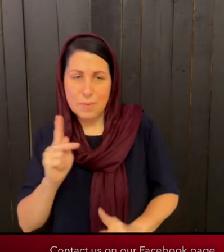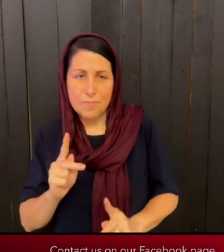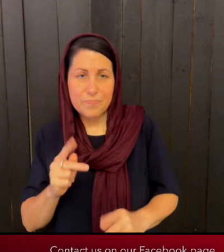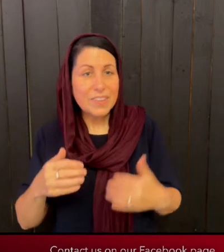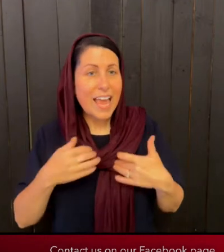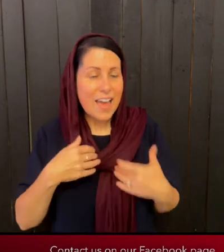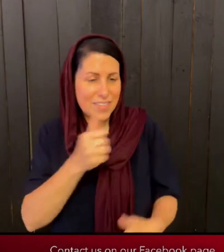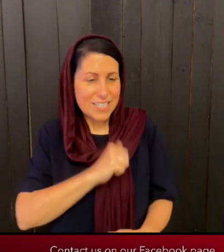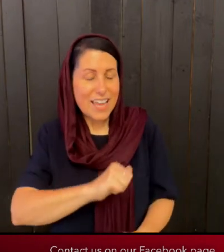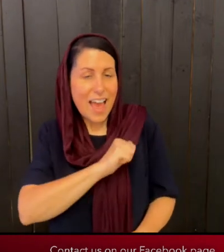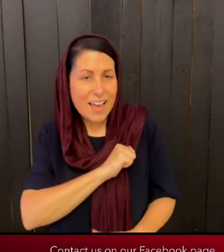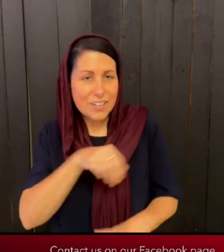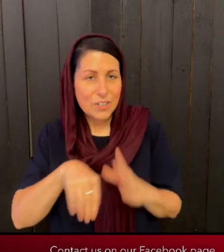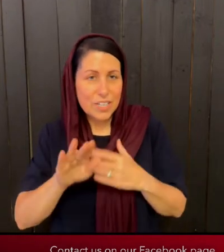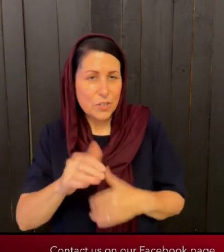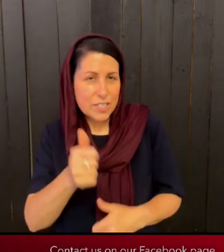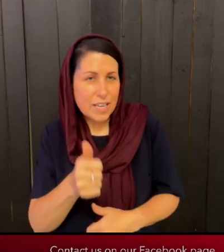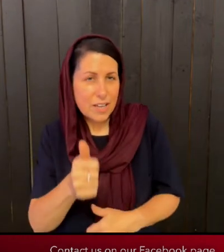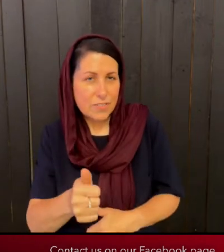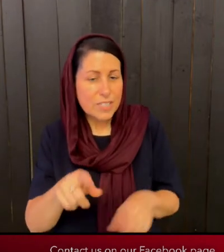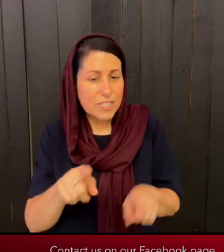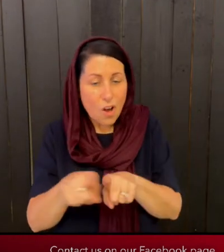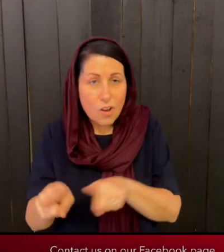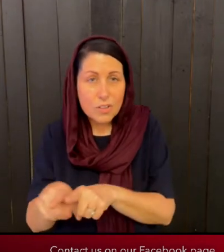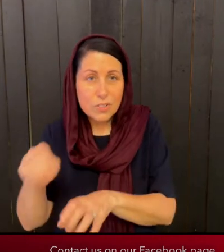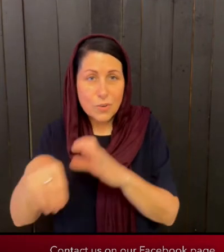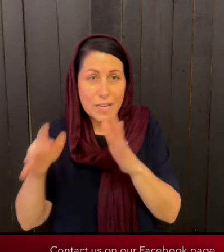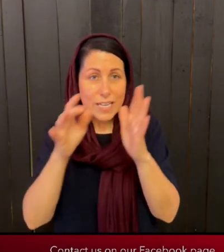in yourselves, which was also in Christ